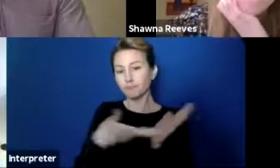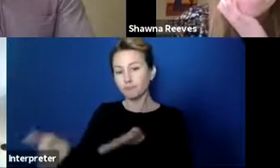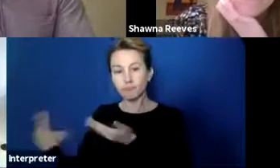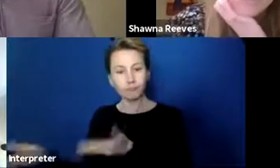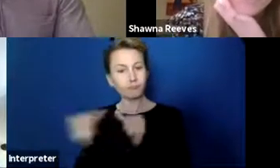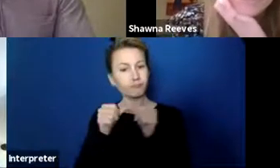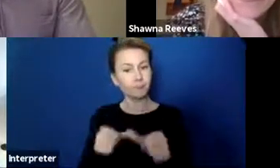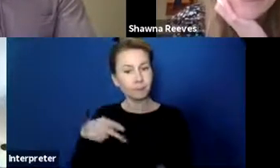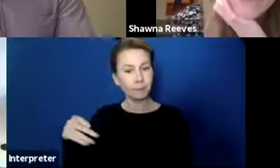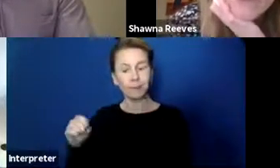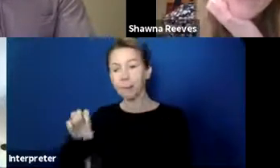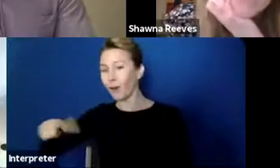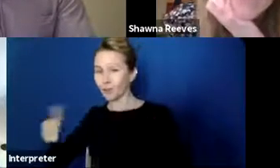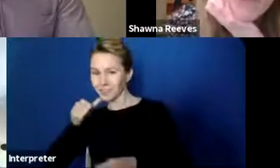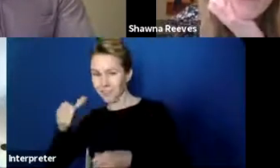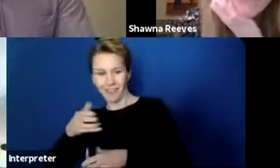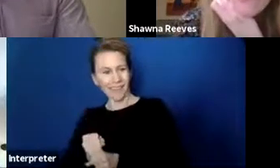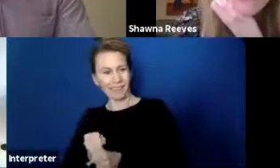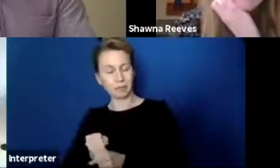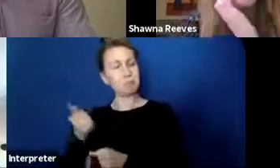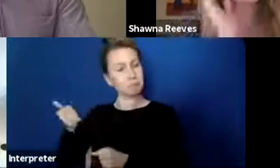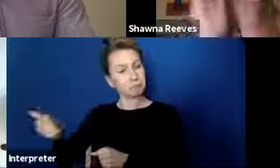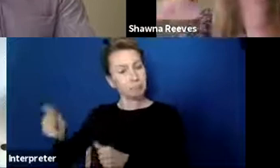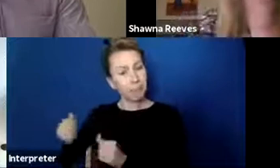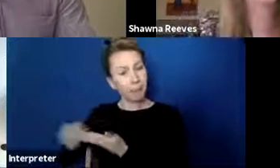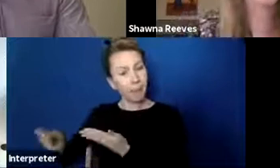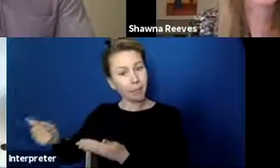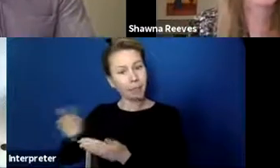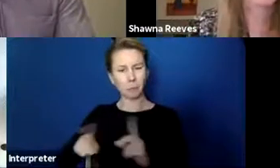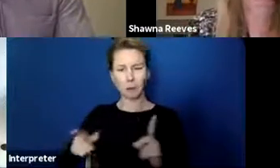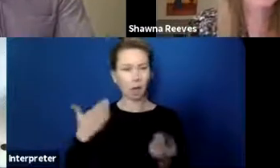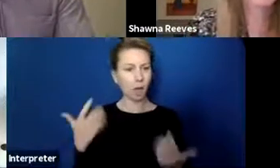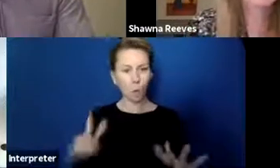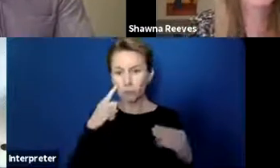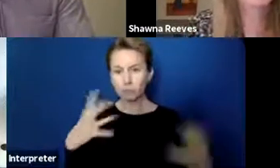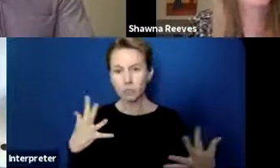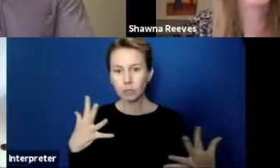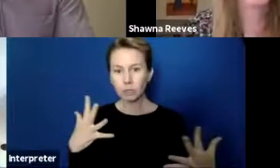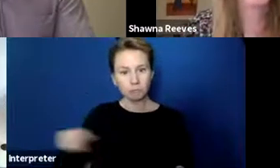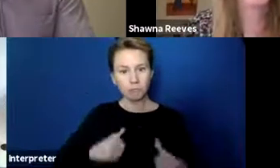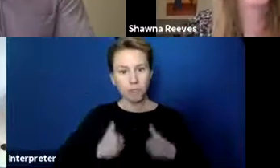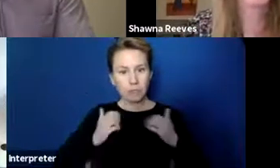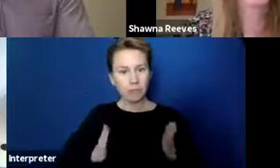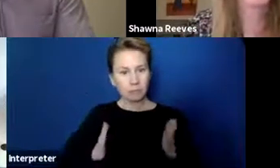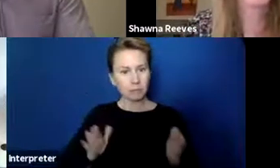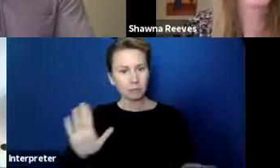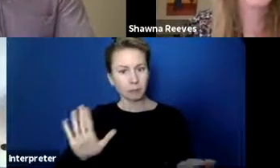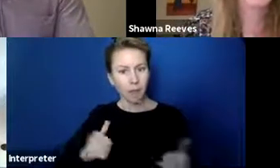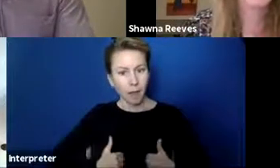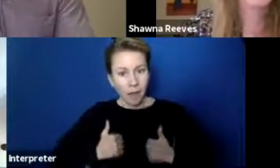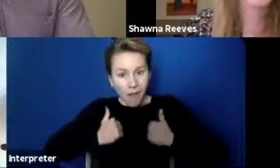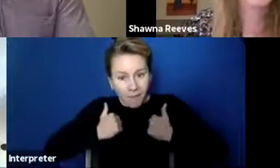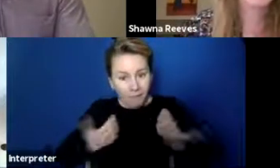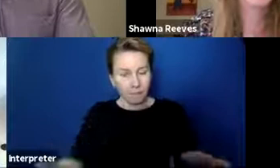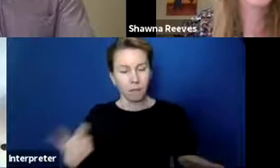serving more than 300 facilities and 3,000 residents. And what we need to remember is that while many facilities were part of